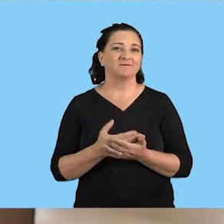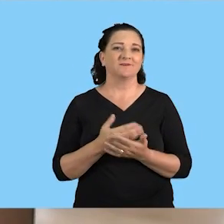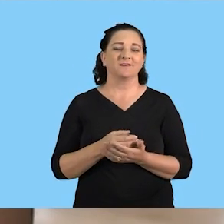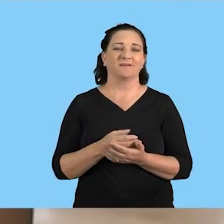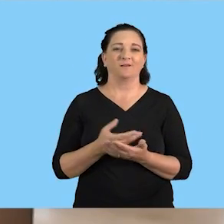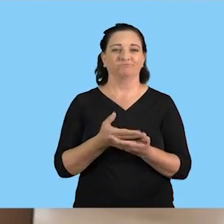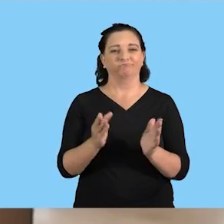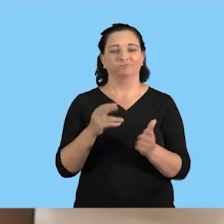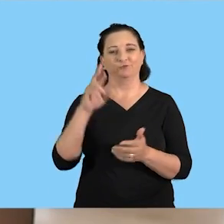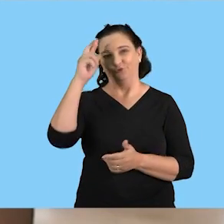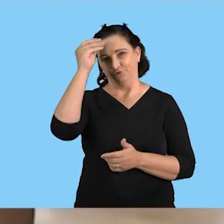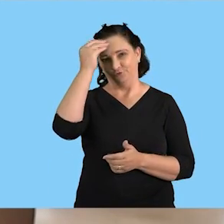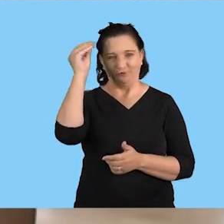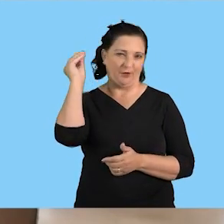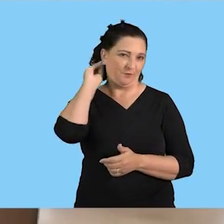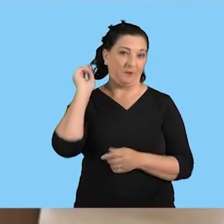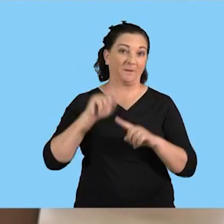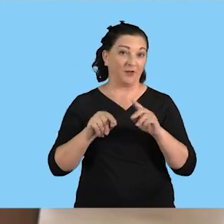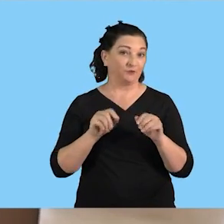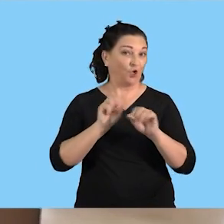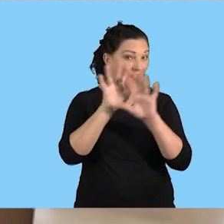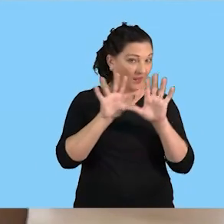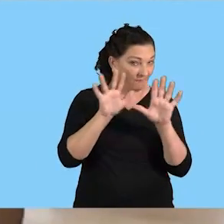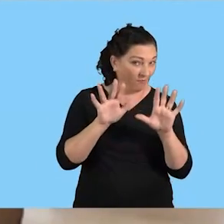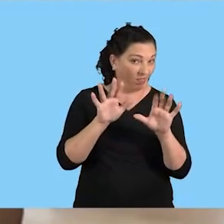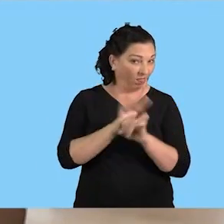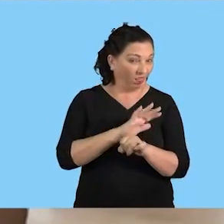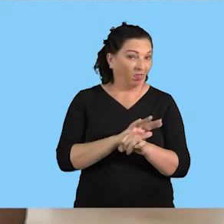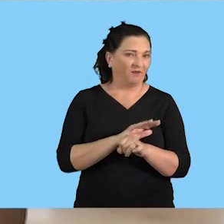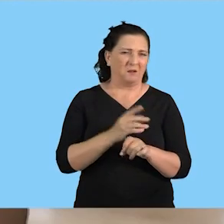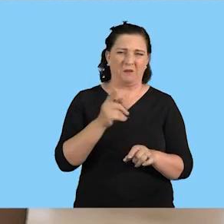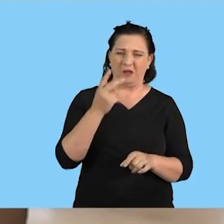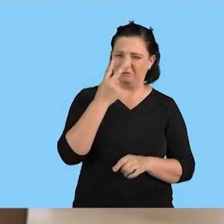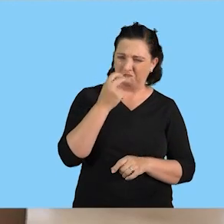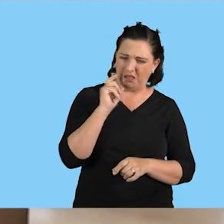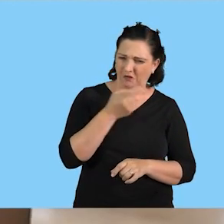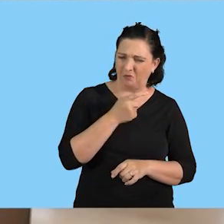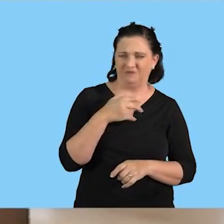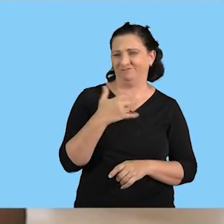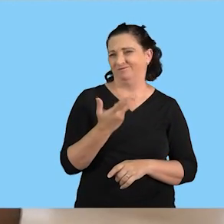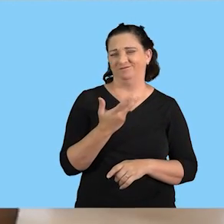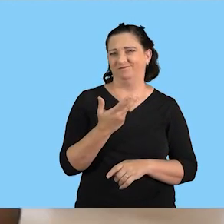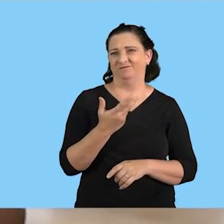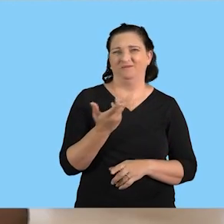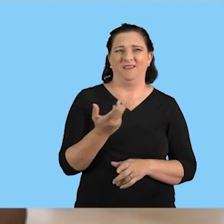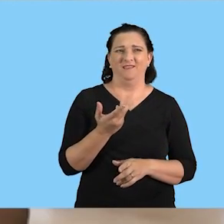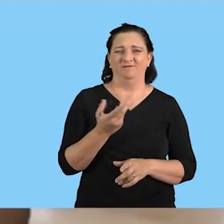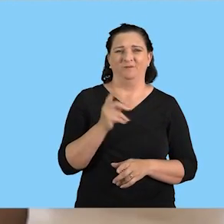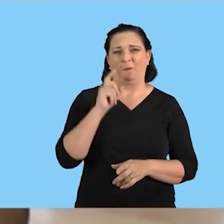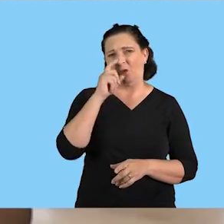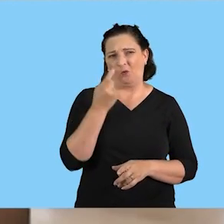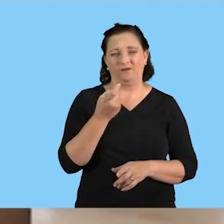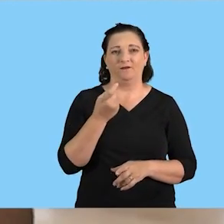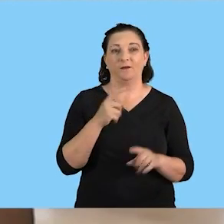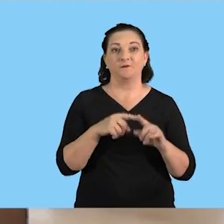that the audience will remember. It needs to be colorful and grab attention. Like I said, if it's black and white, it becomes very